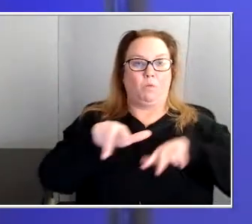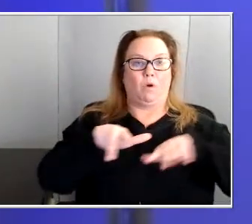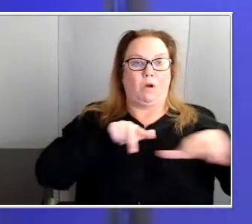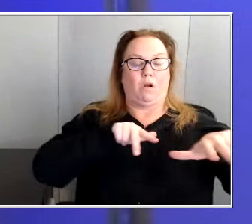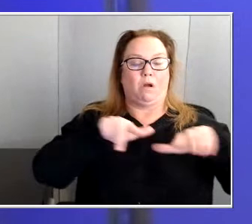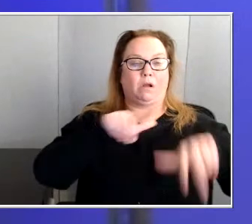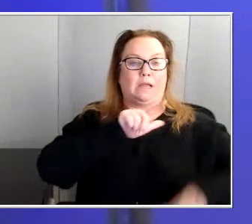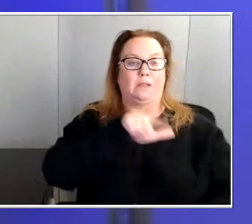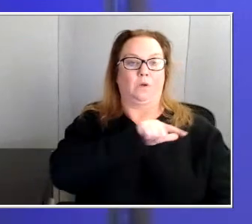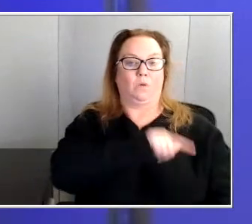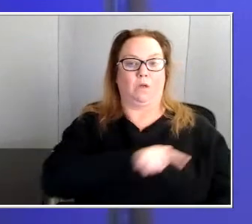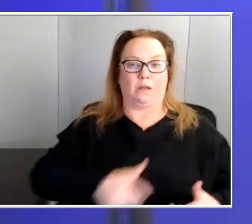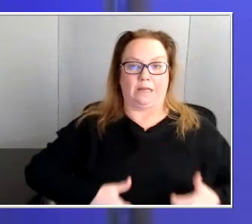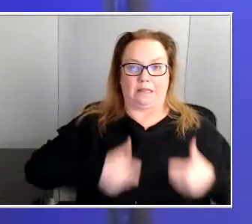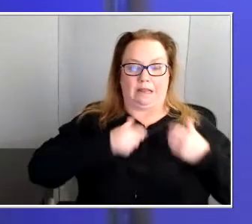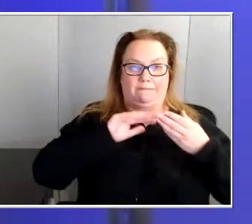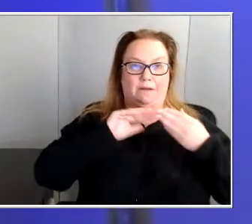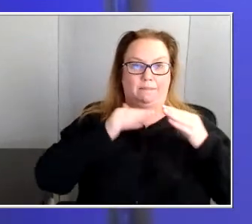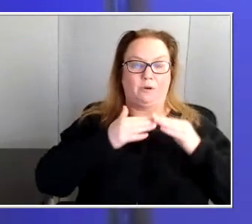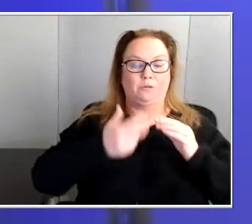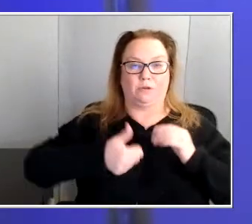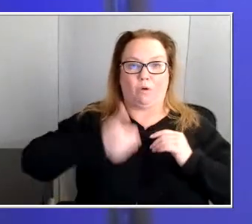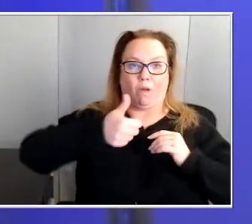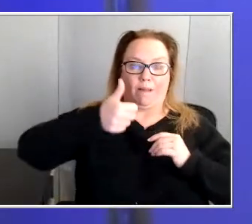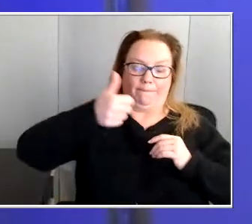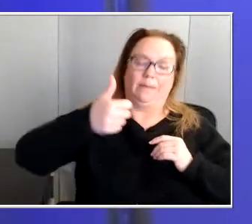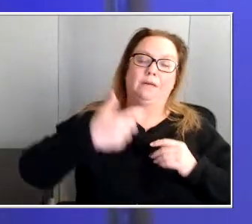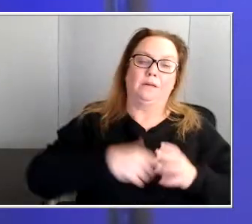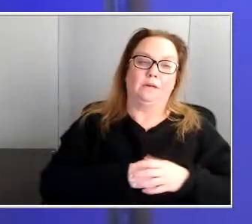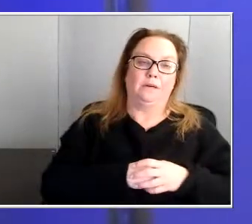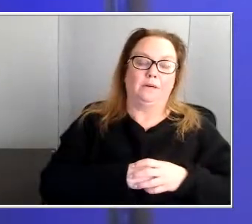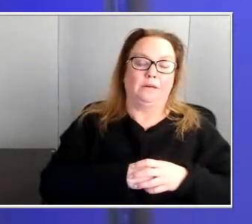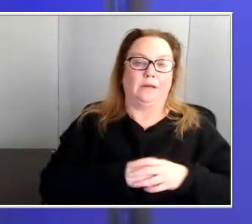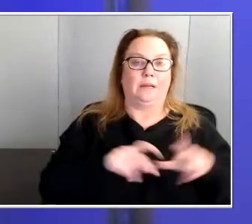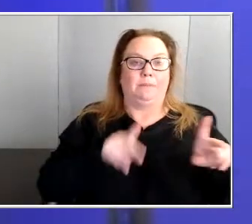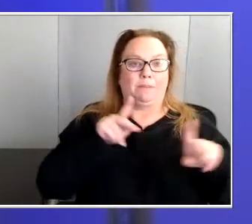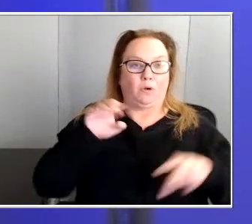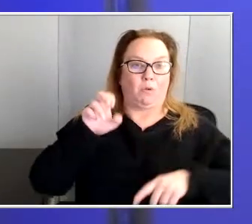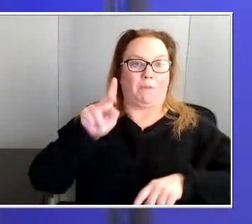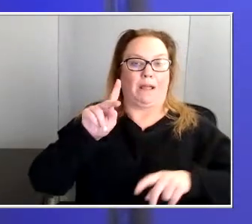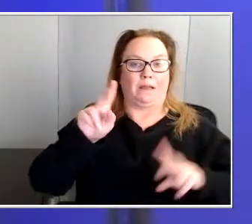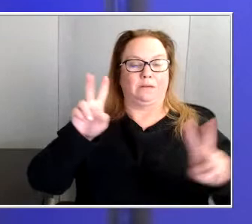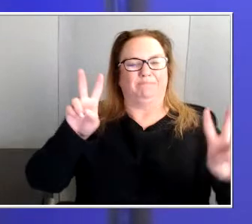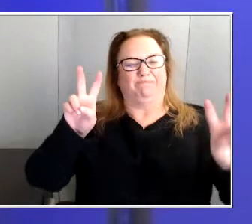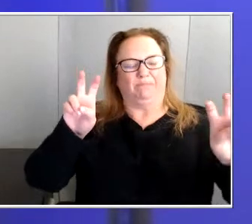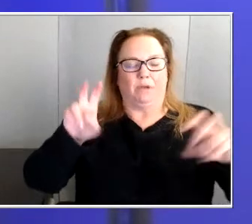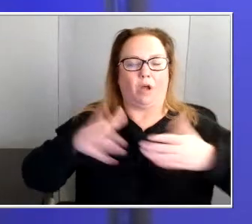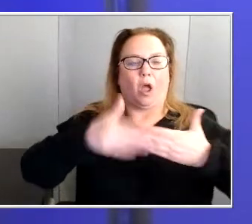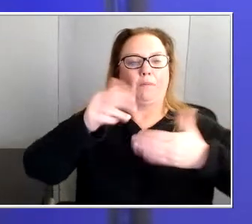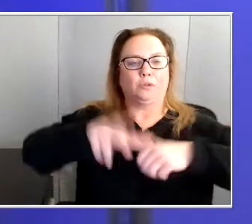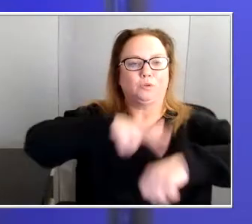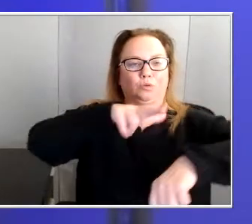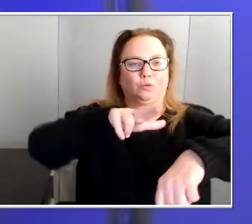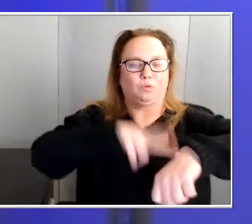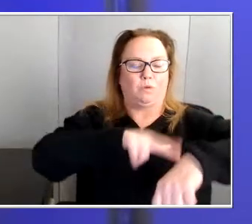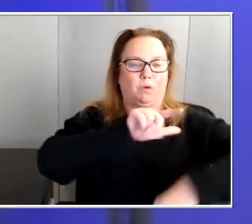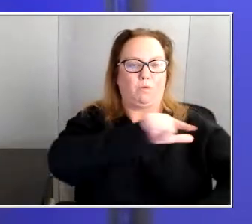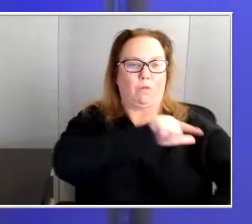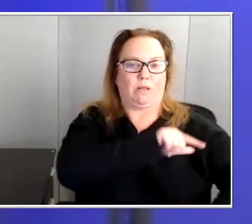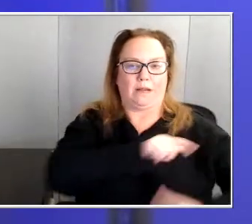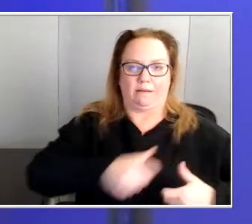life scores, and it gets people back to a near normal quality of life. Are you